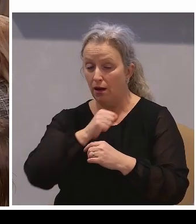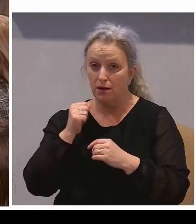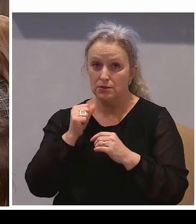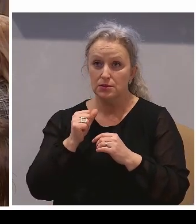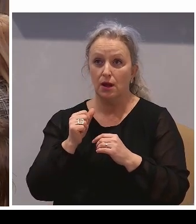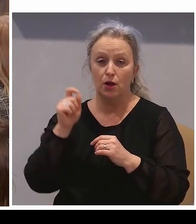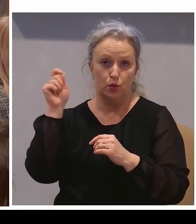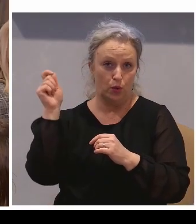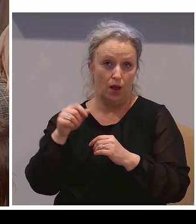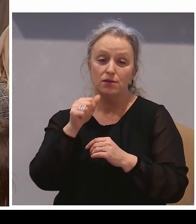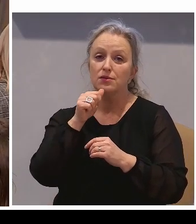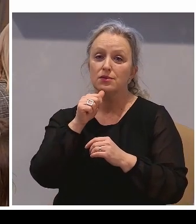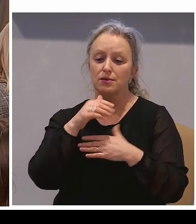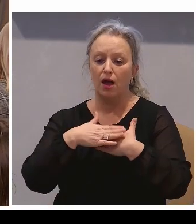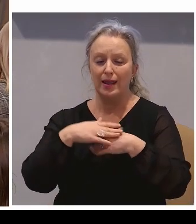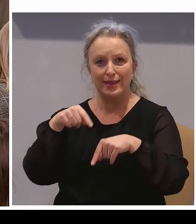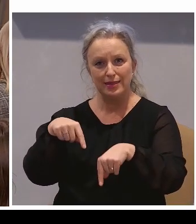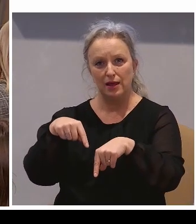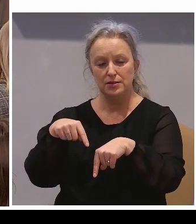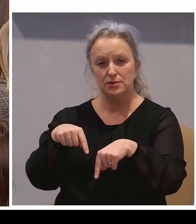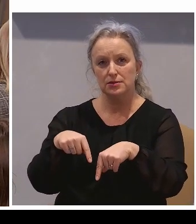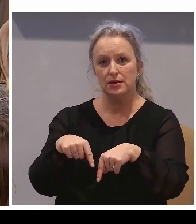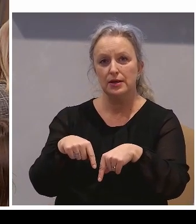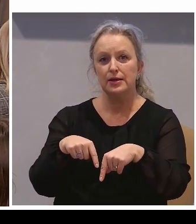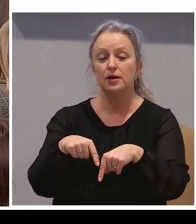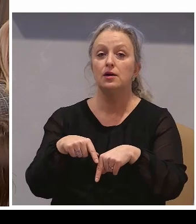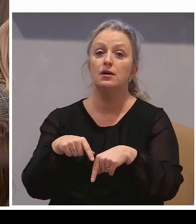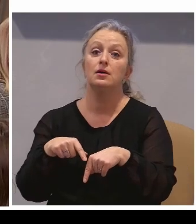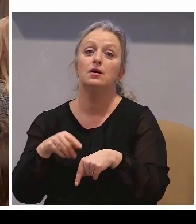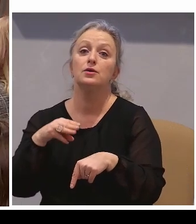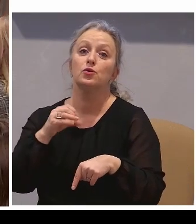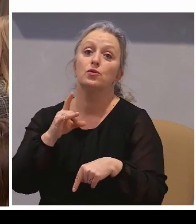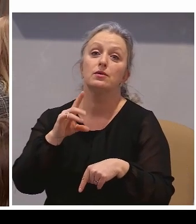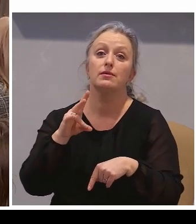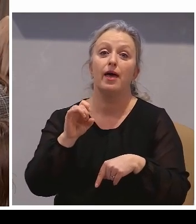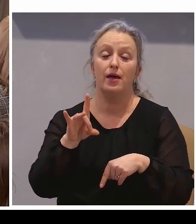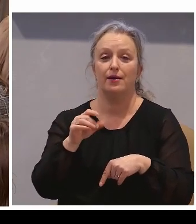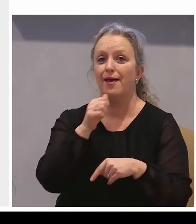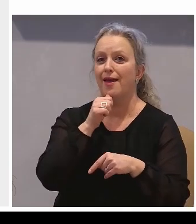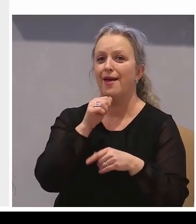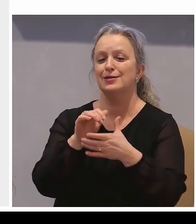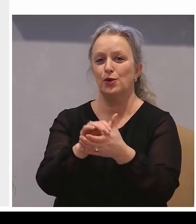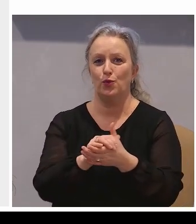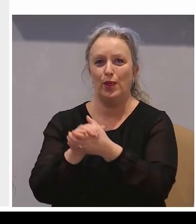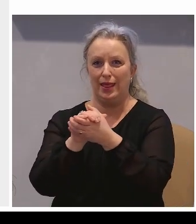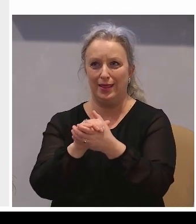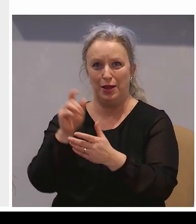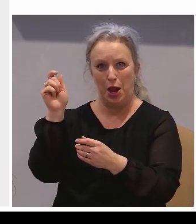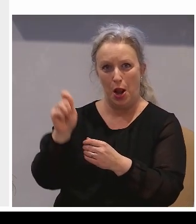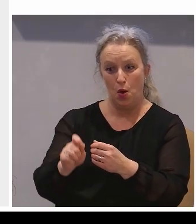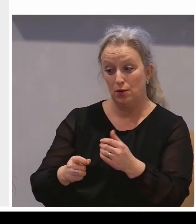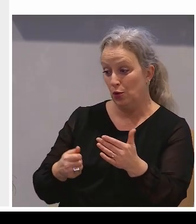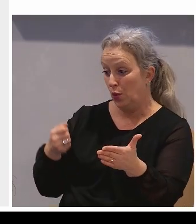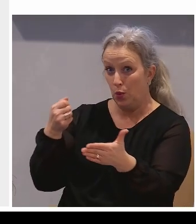moodustati happy that in Tallinnas 2020 in Tallinn, Turner Eesti Ühing, kes on we praegu founded the Turner